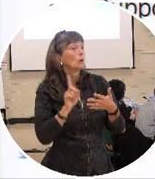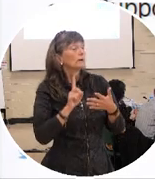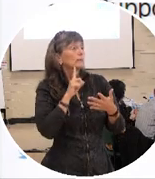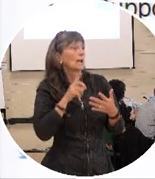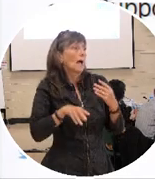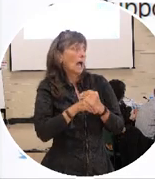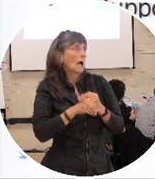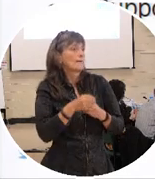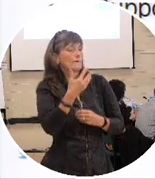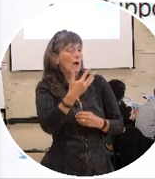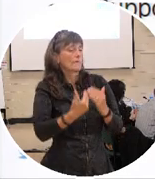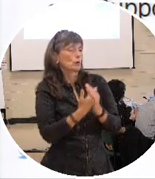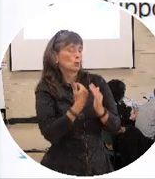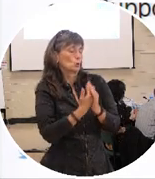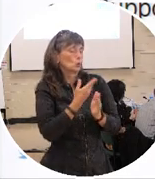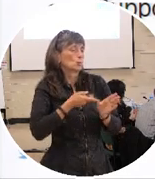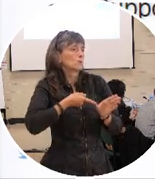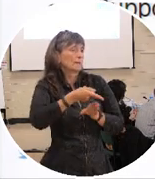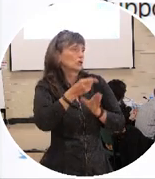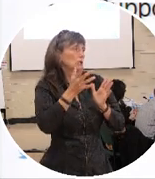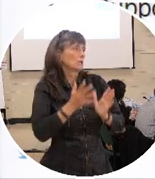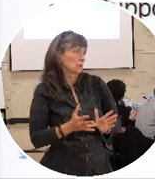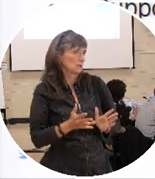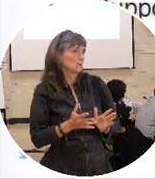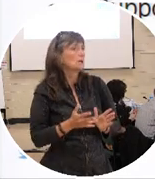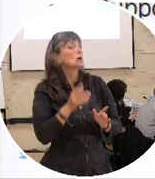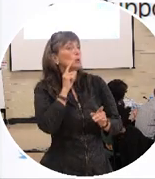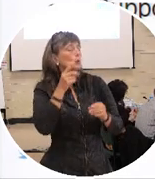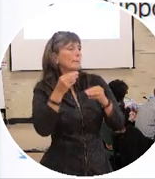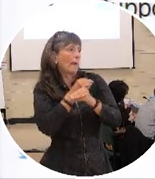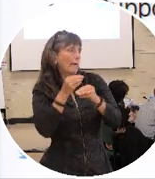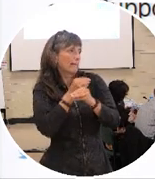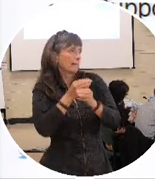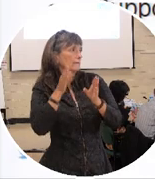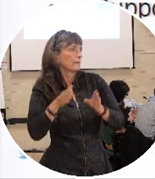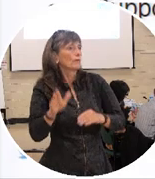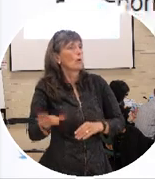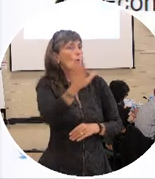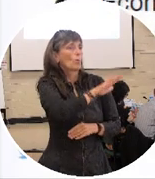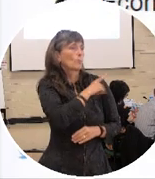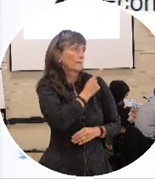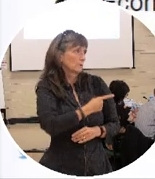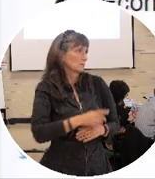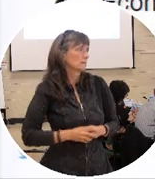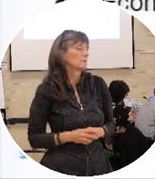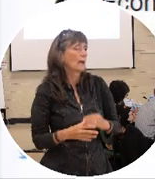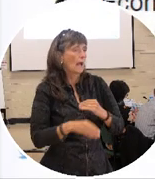five new program specialists for K to 6 mathematics around the province.